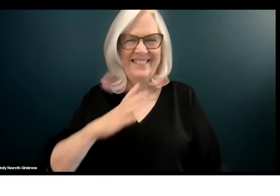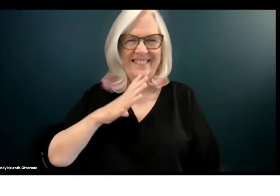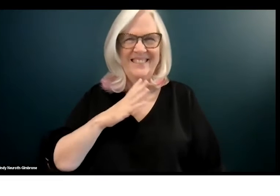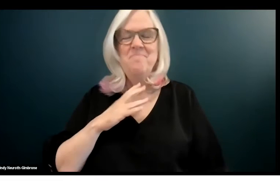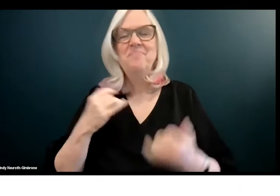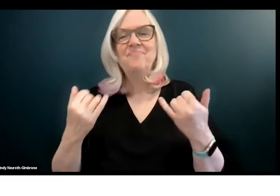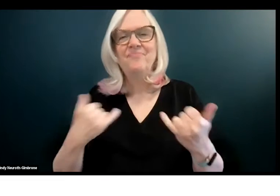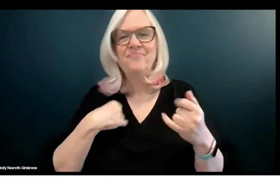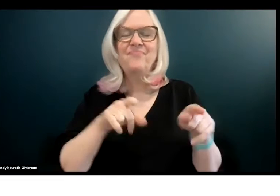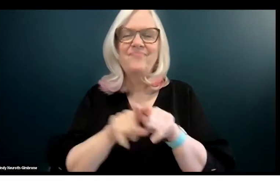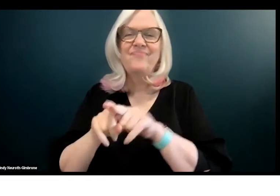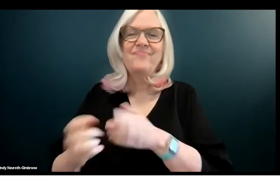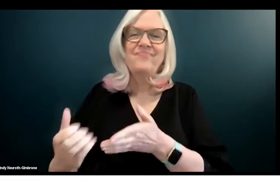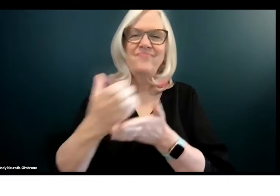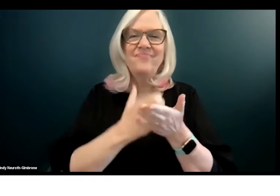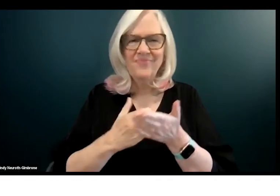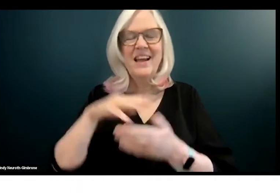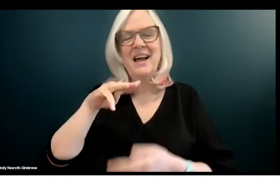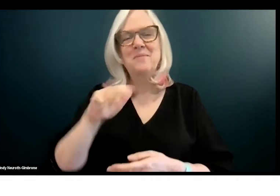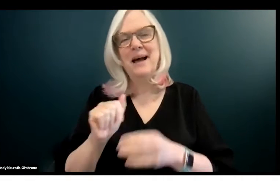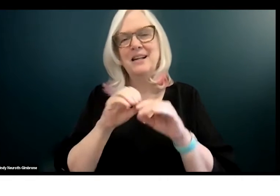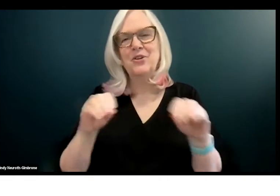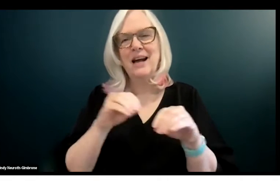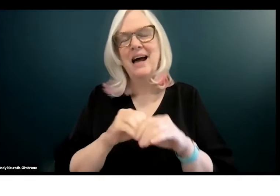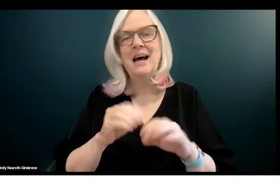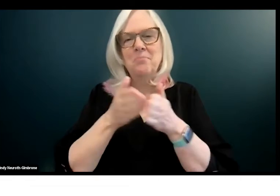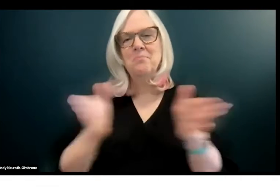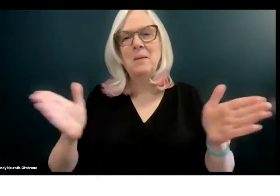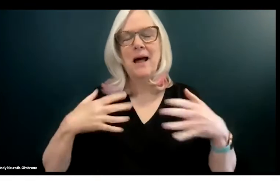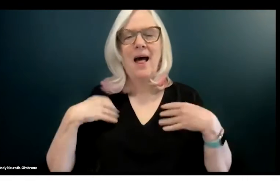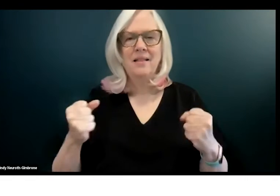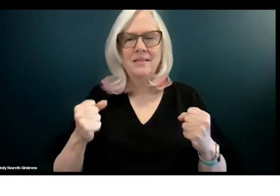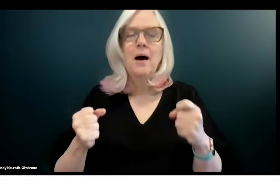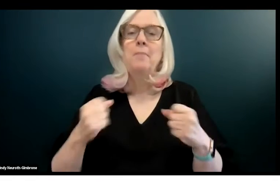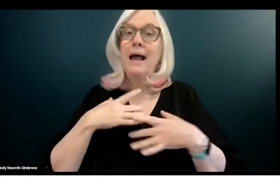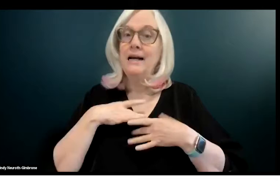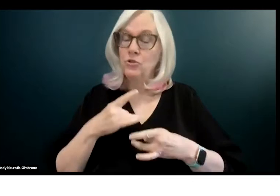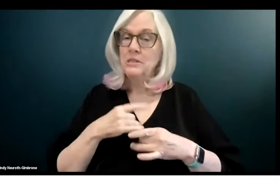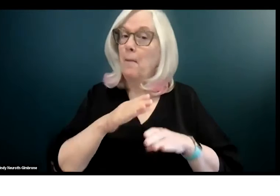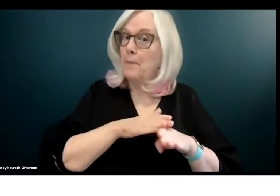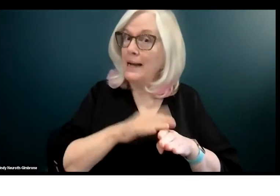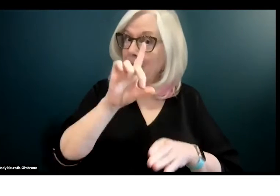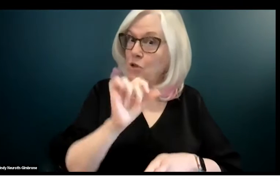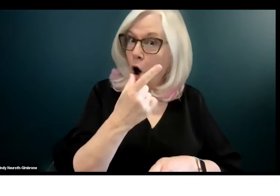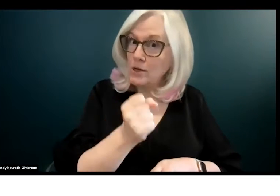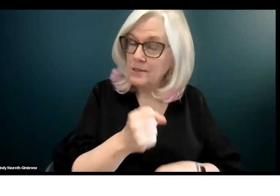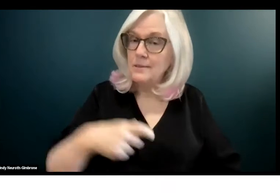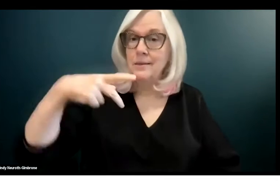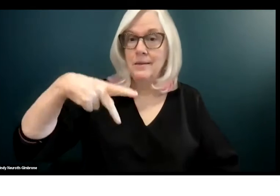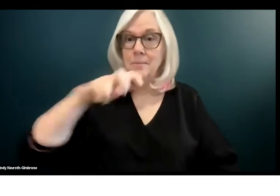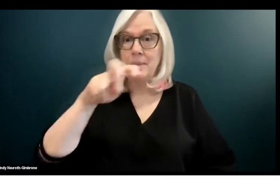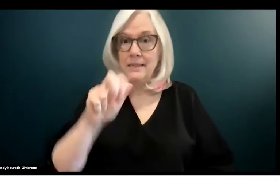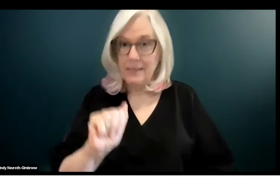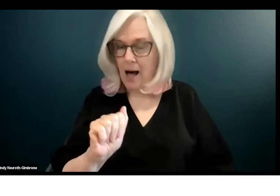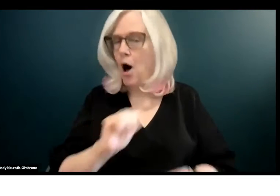where I also earned a master's degree in public health. My interests are petting dogs, pizza in all forms and